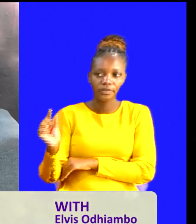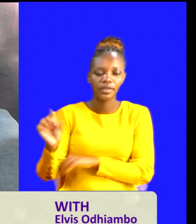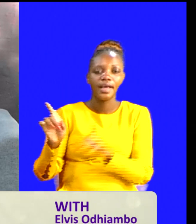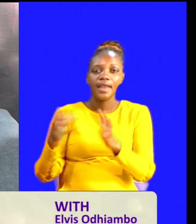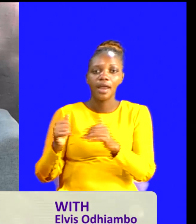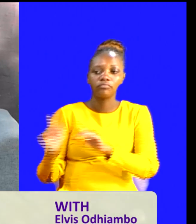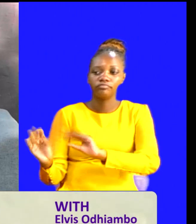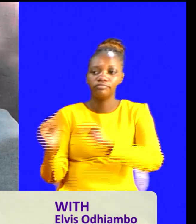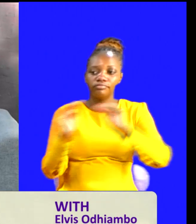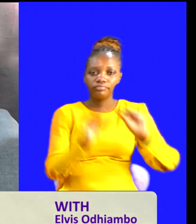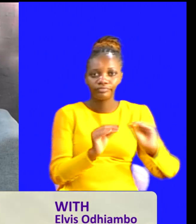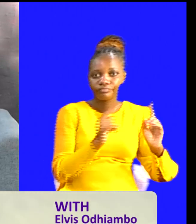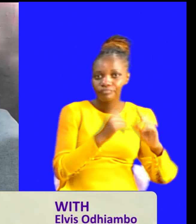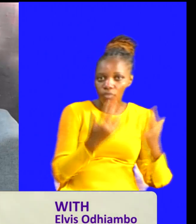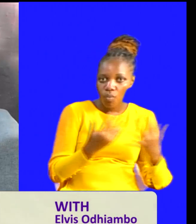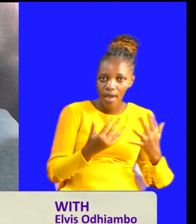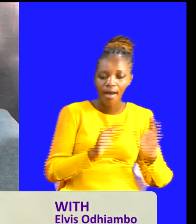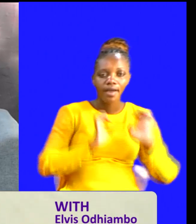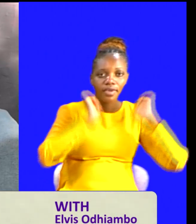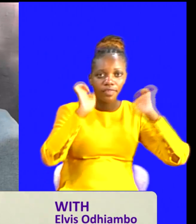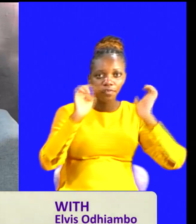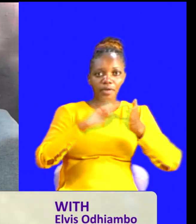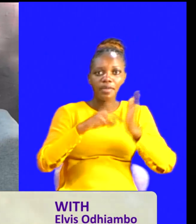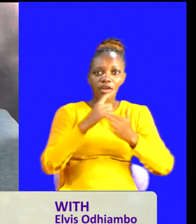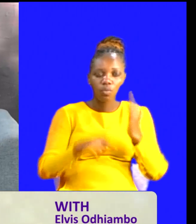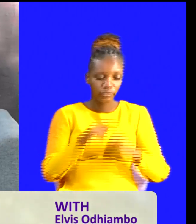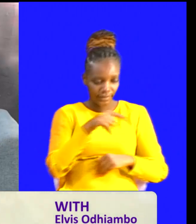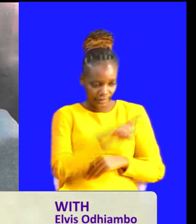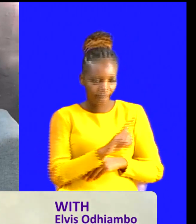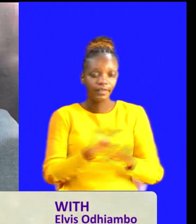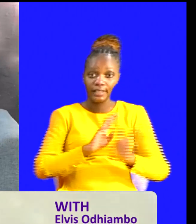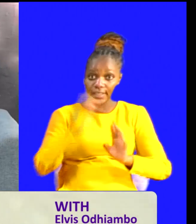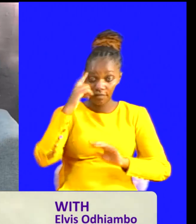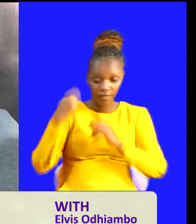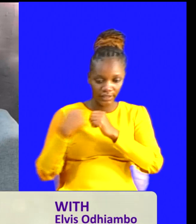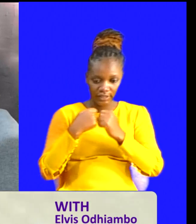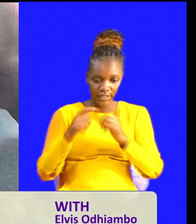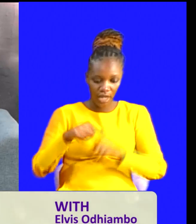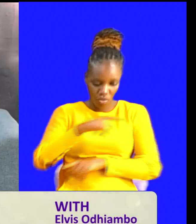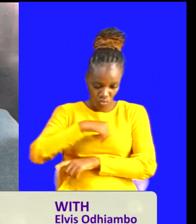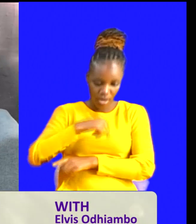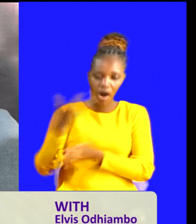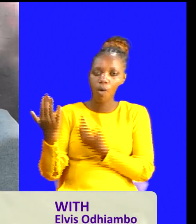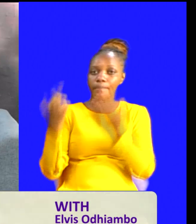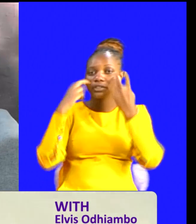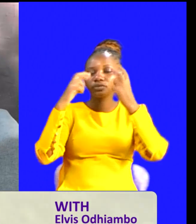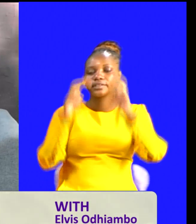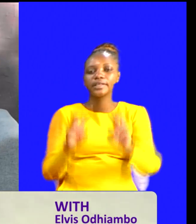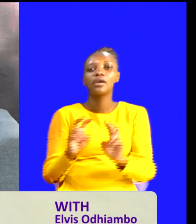shifted to Ethiopian side. It goes to show you that, you know, they're taking up the challenge really well, and hopefully, we are hoping to see, you know,